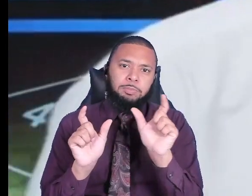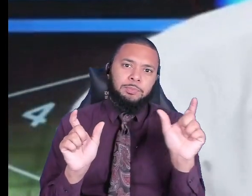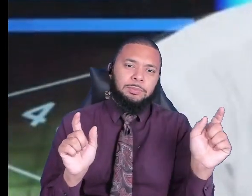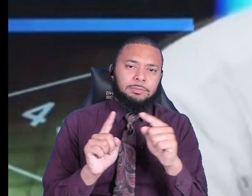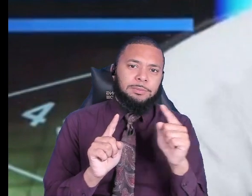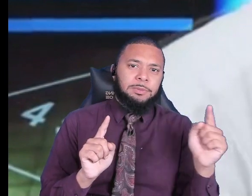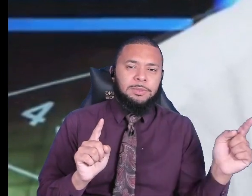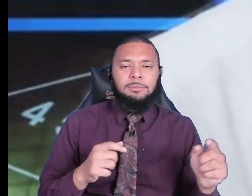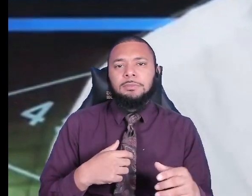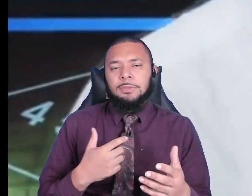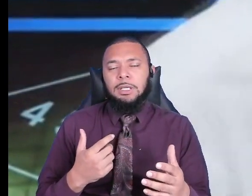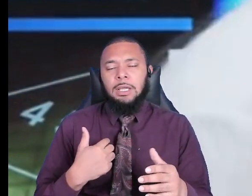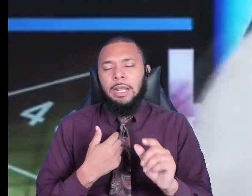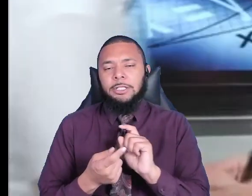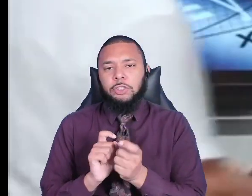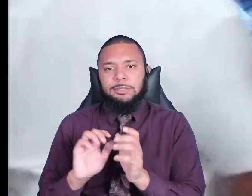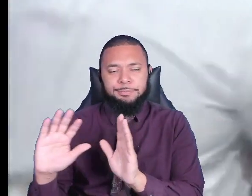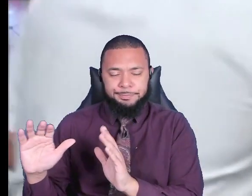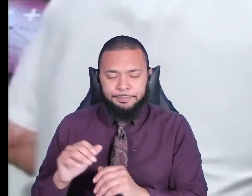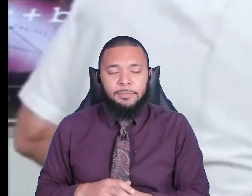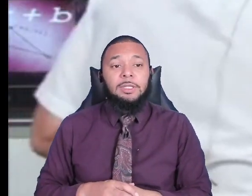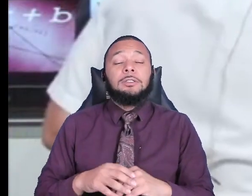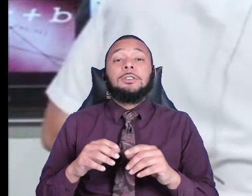Okay? So far,